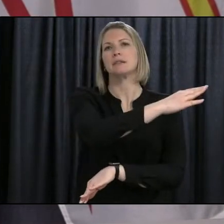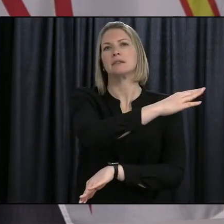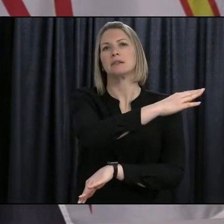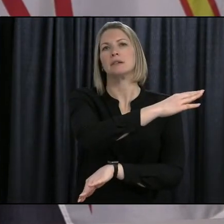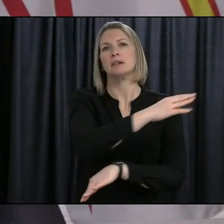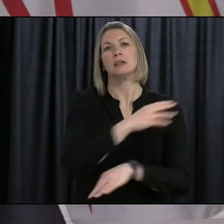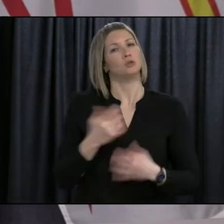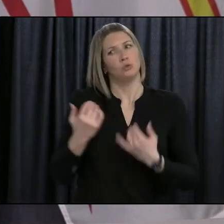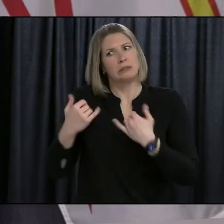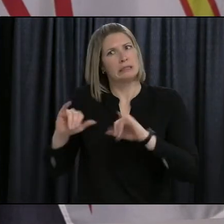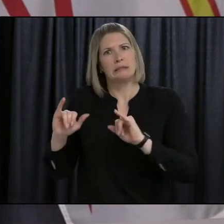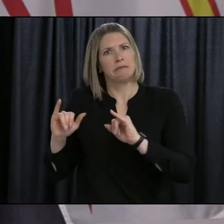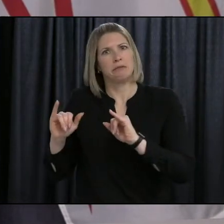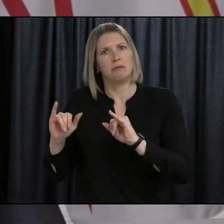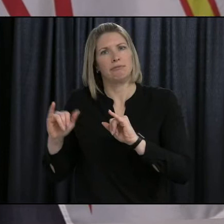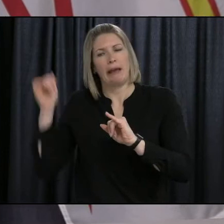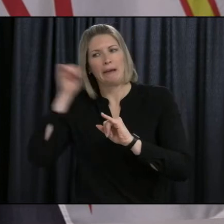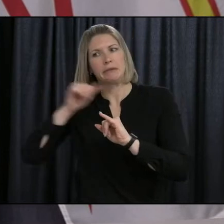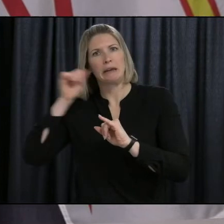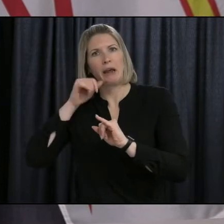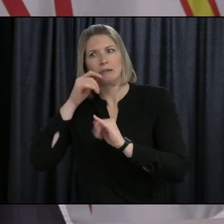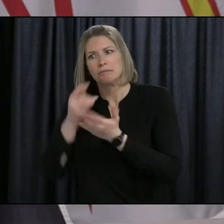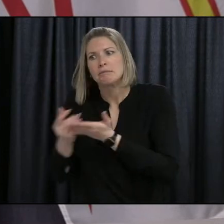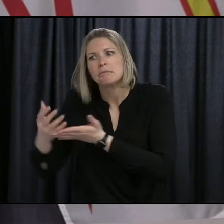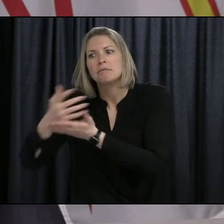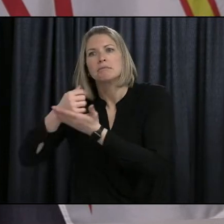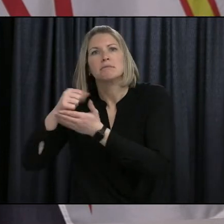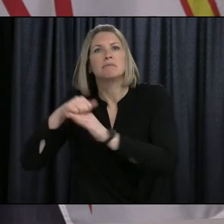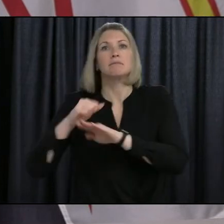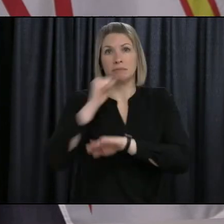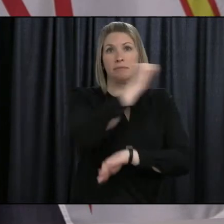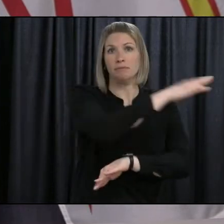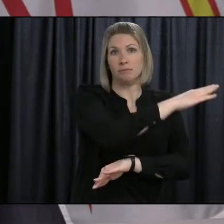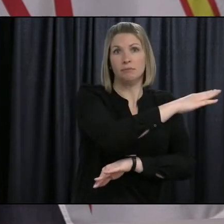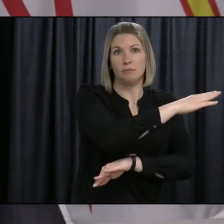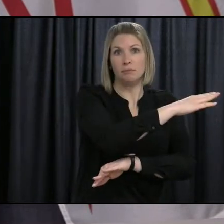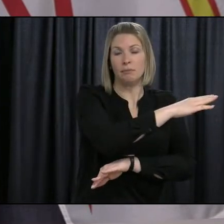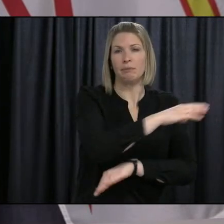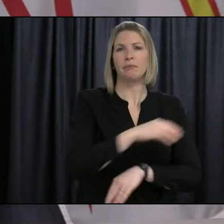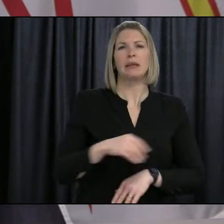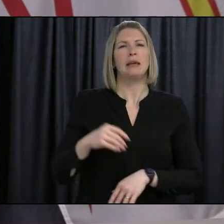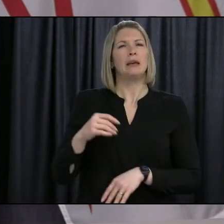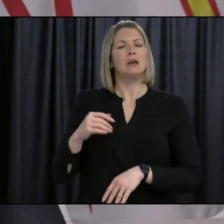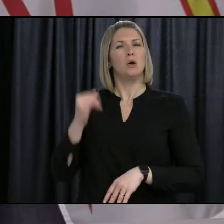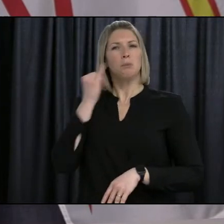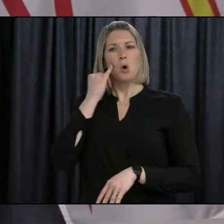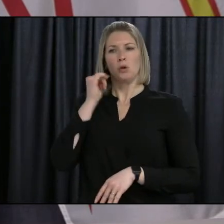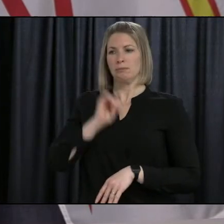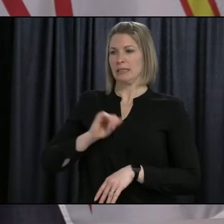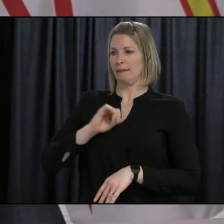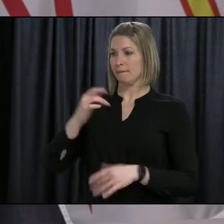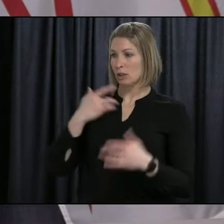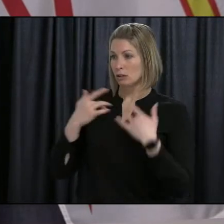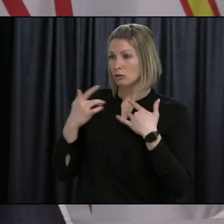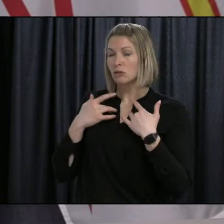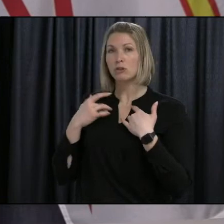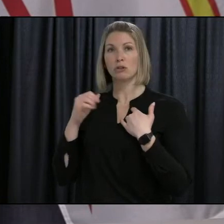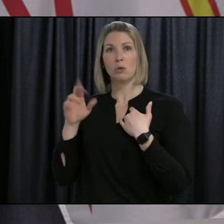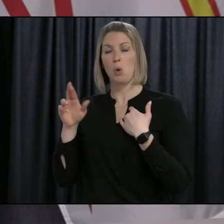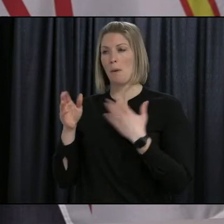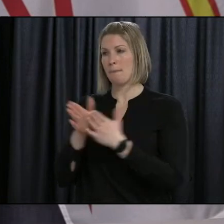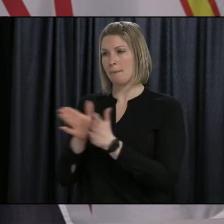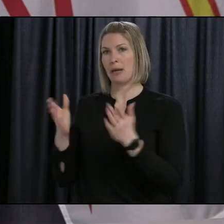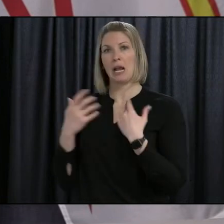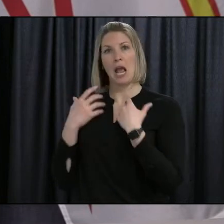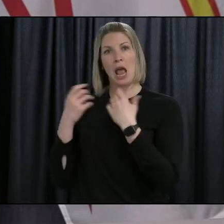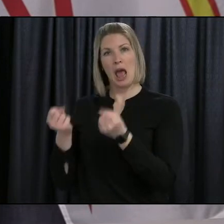that's still happening. And we can, if we are really suspicious and we're concerned, we can have a test back